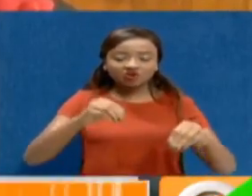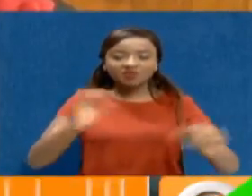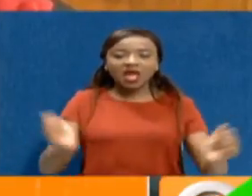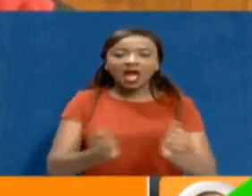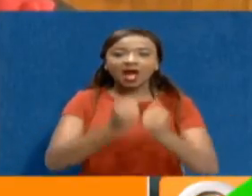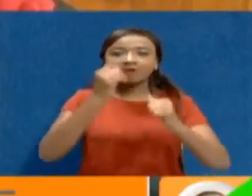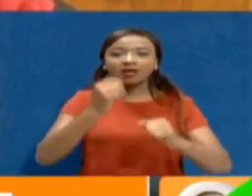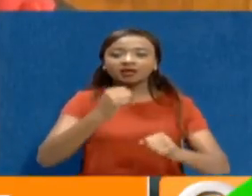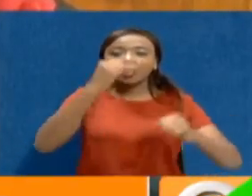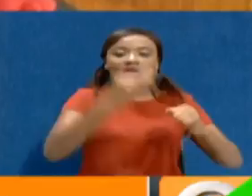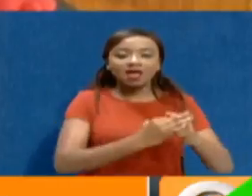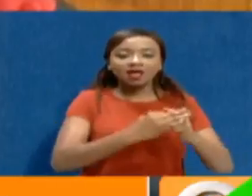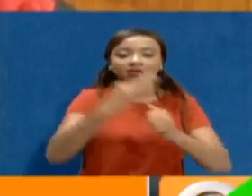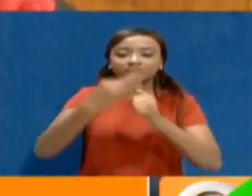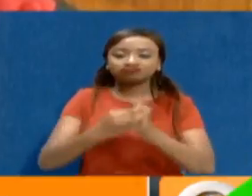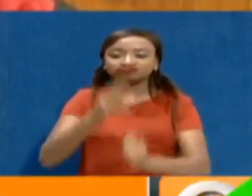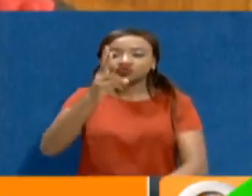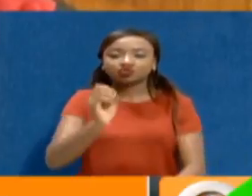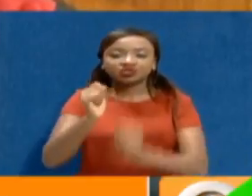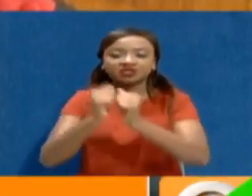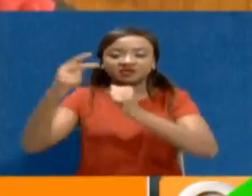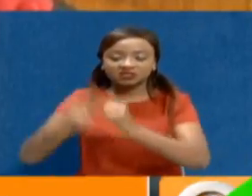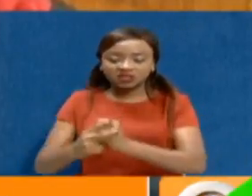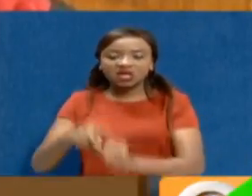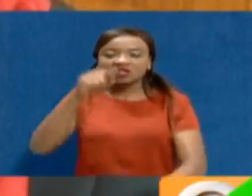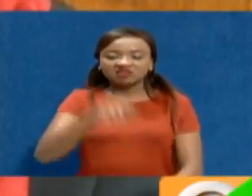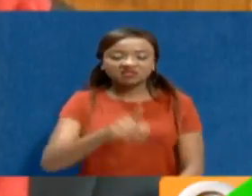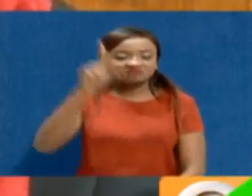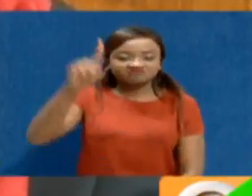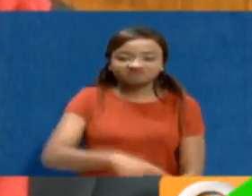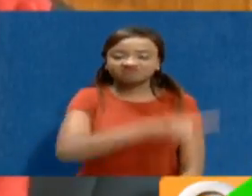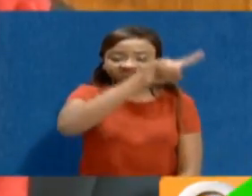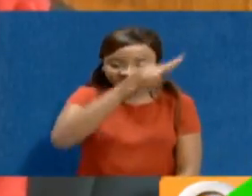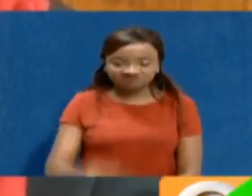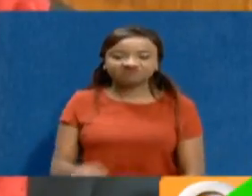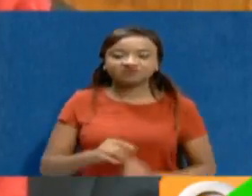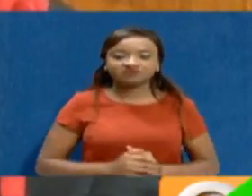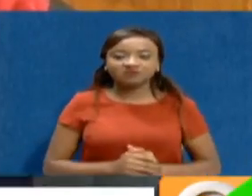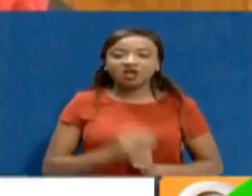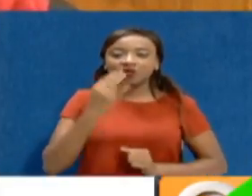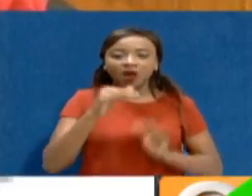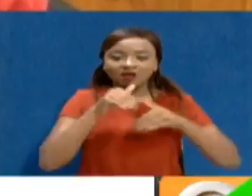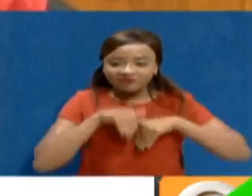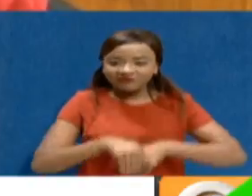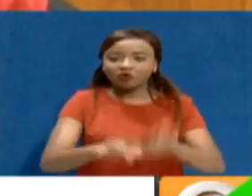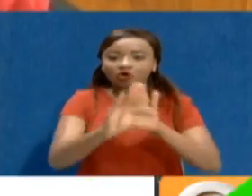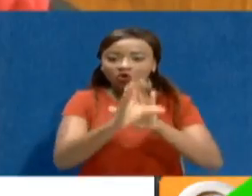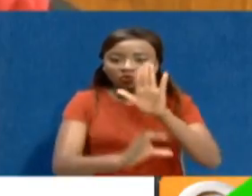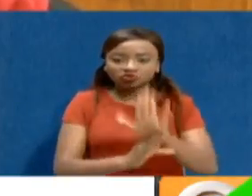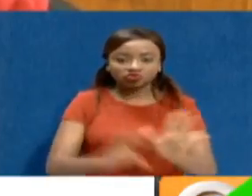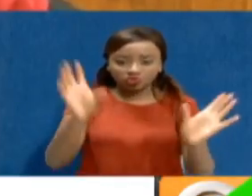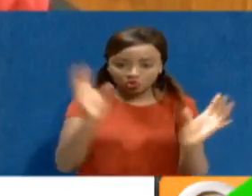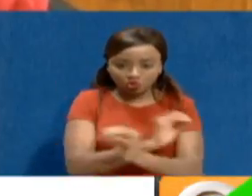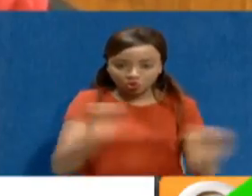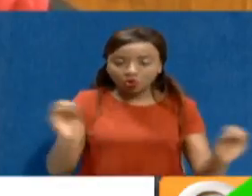on 8th August 2017 was not conducted in accordance with the Constitution